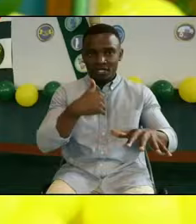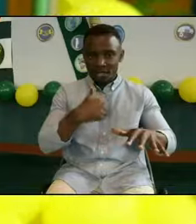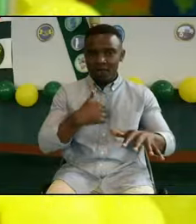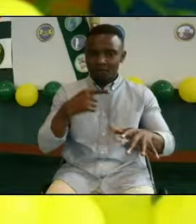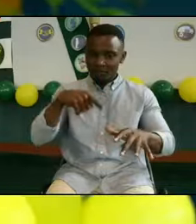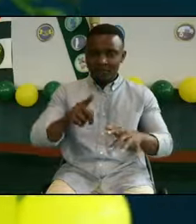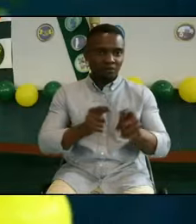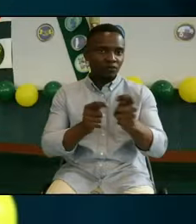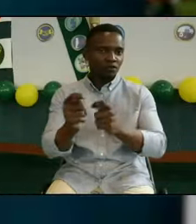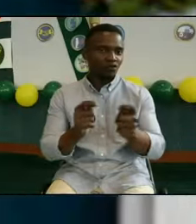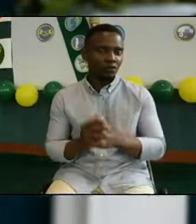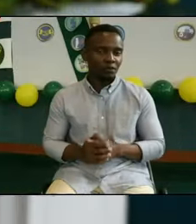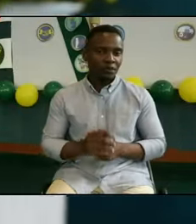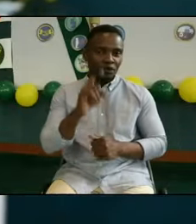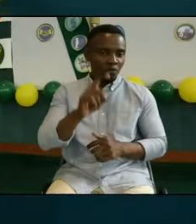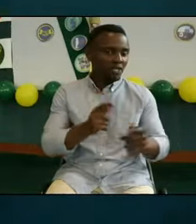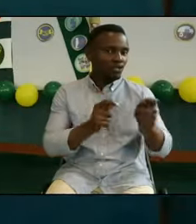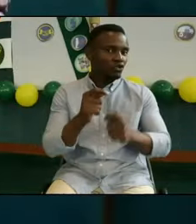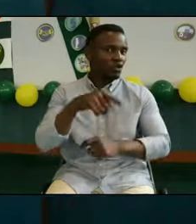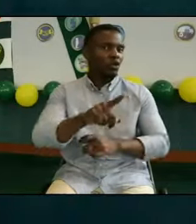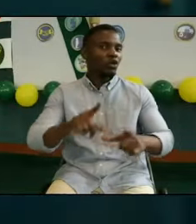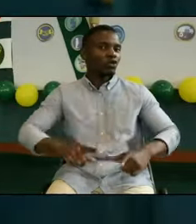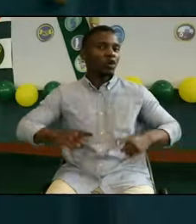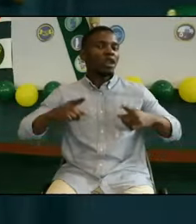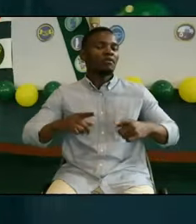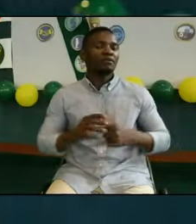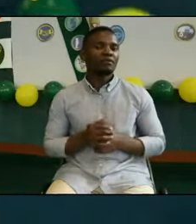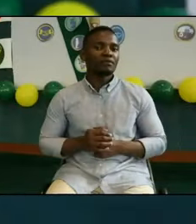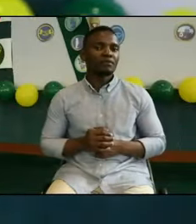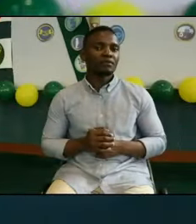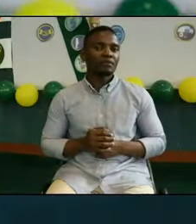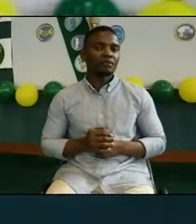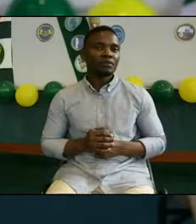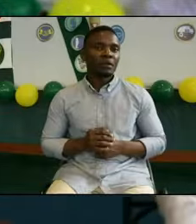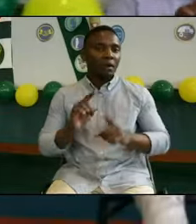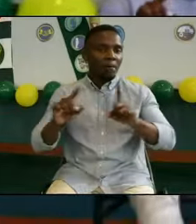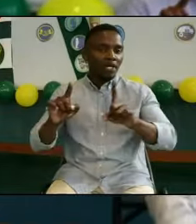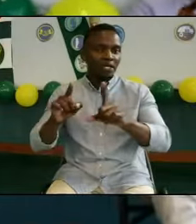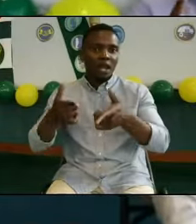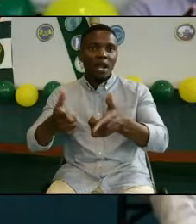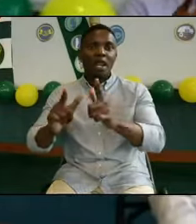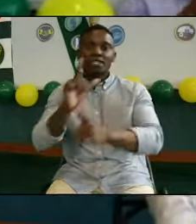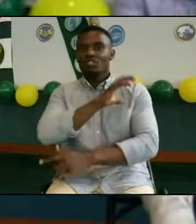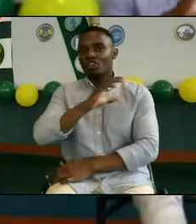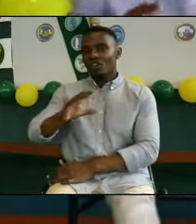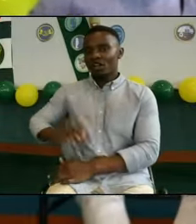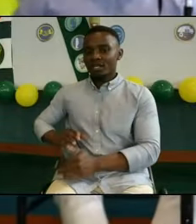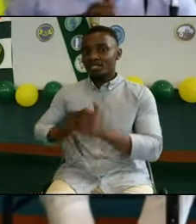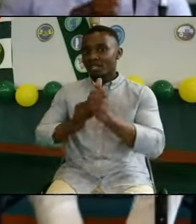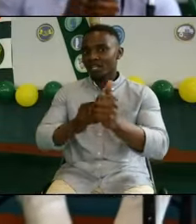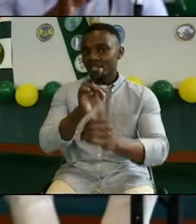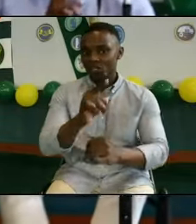charge. Be in charge of your life. Take the steering wheel of your life. But let Christ guide you. Take good